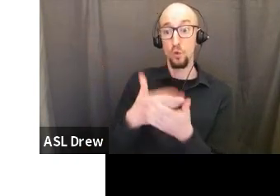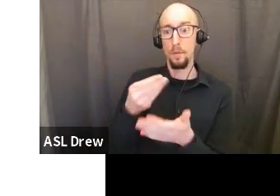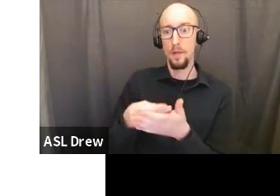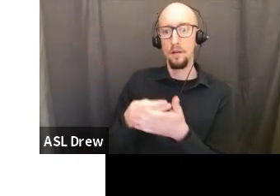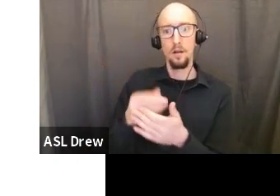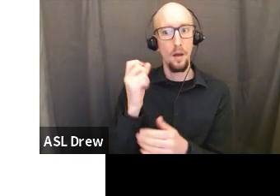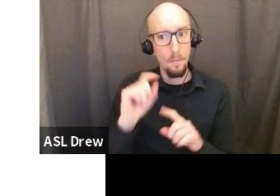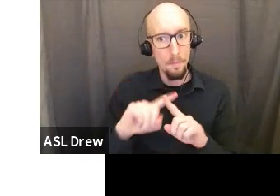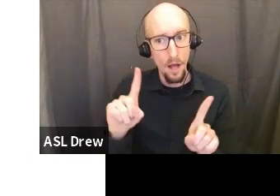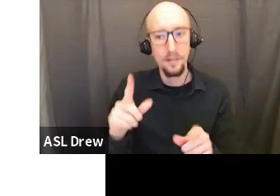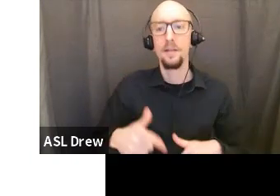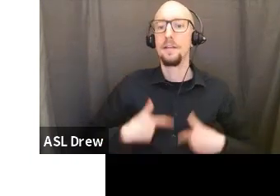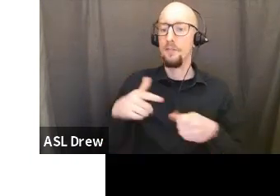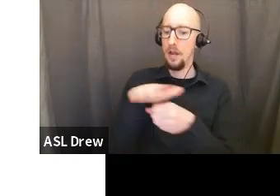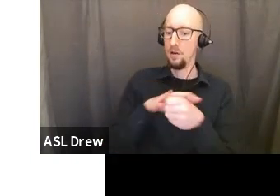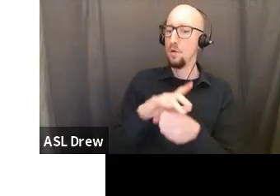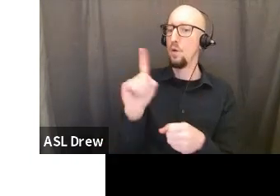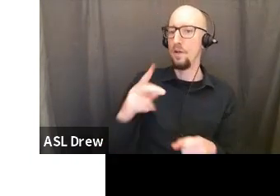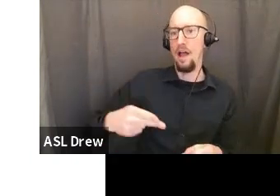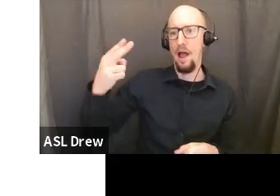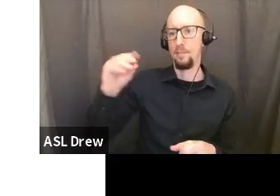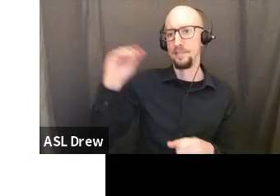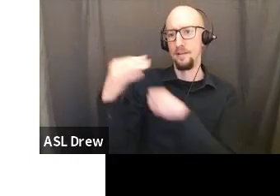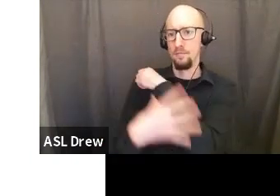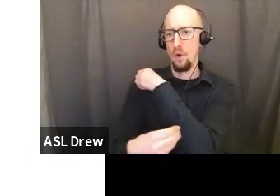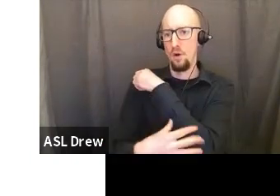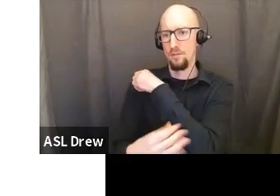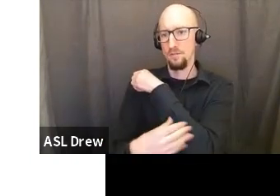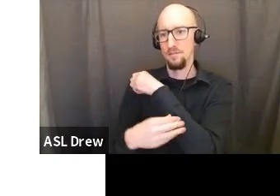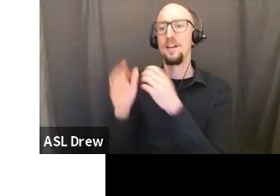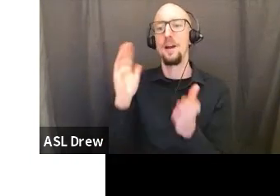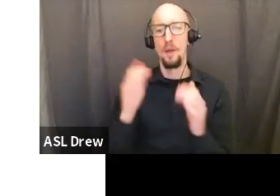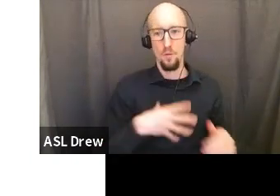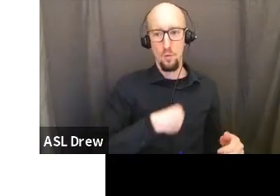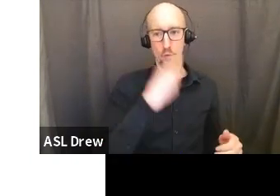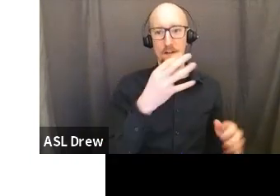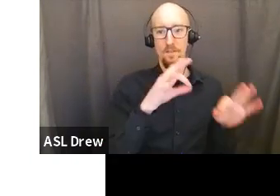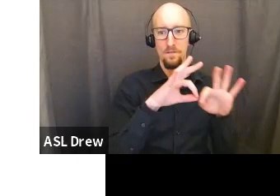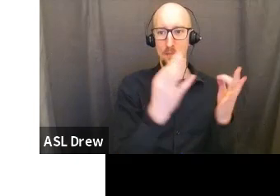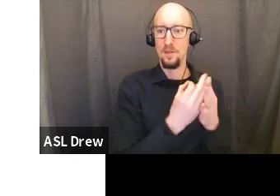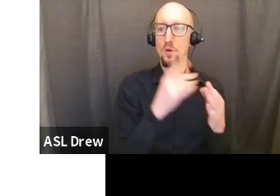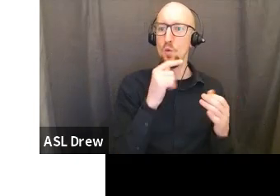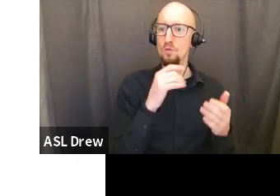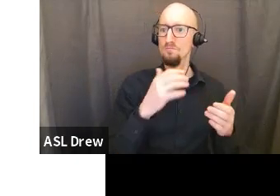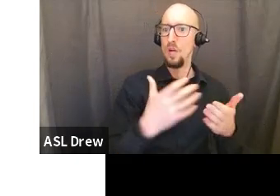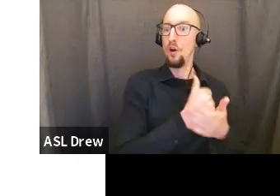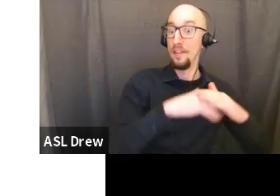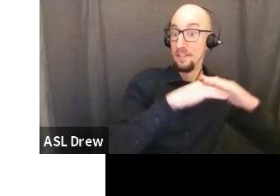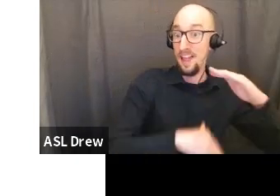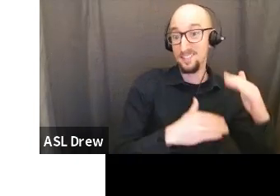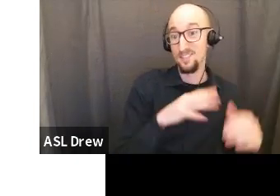higher concentrations of poverty on average than white families making less than $40,000 a